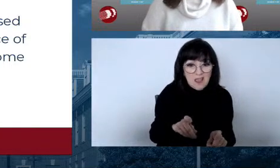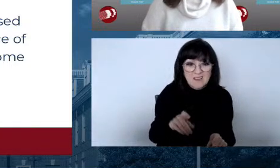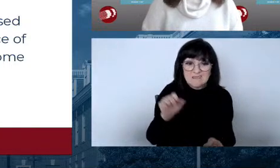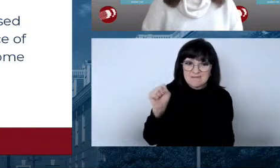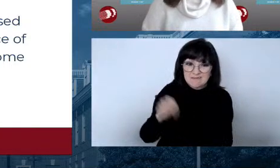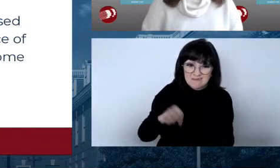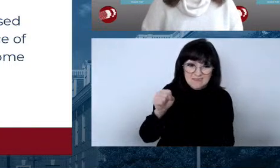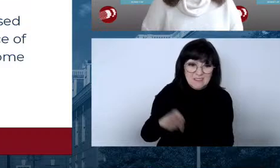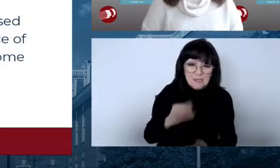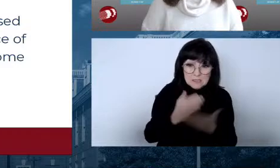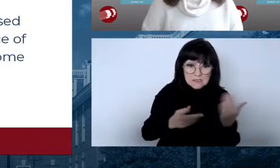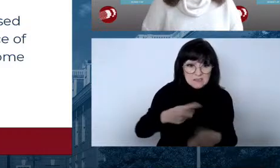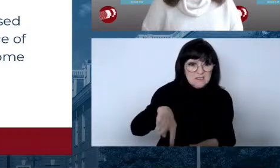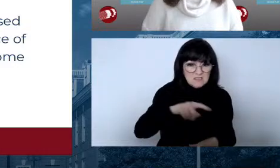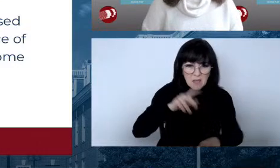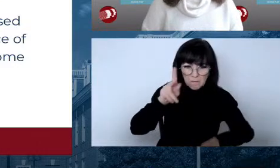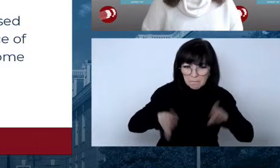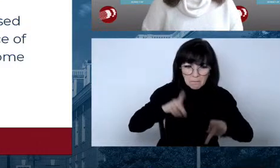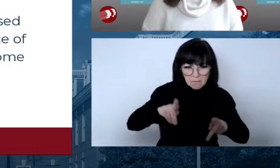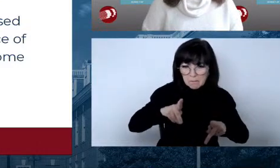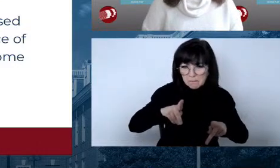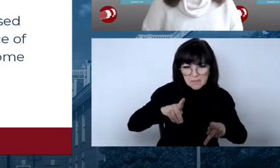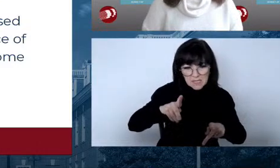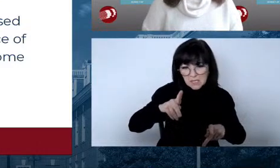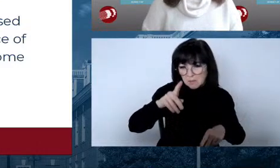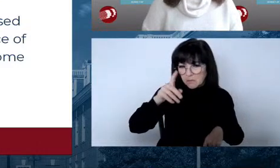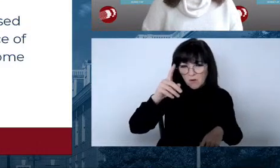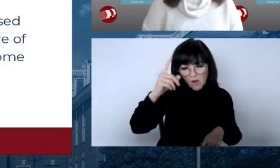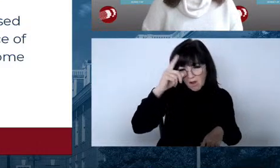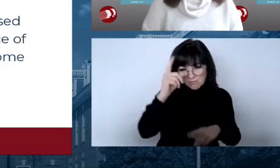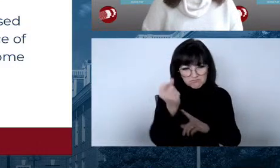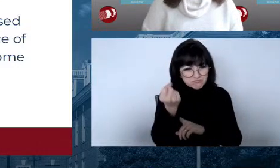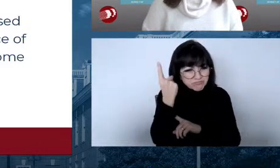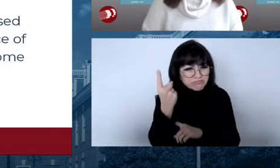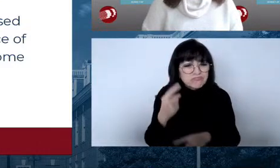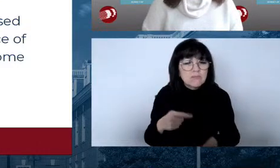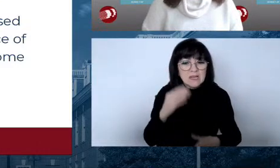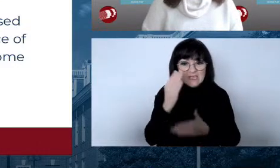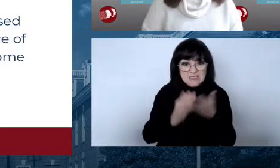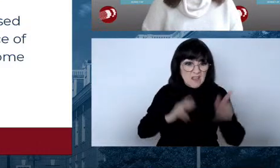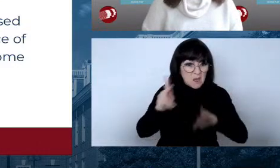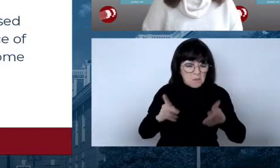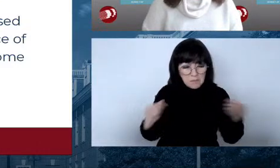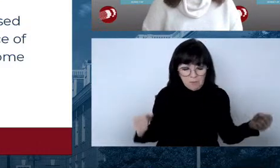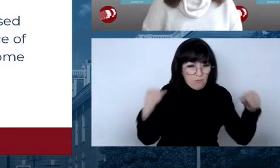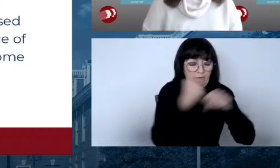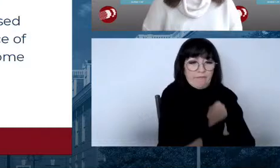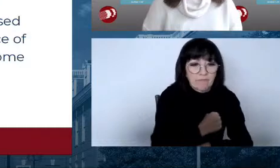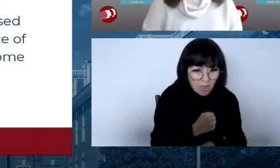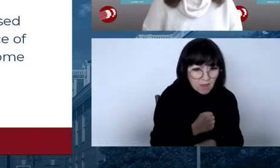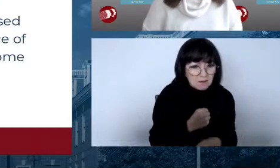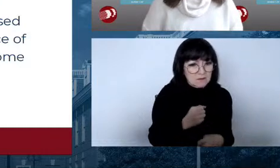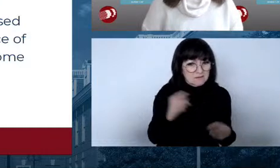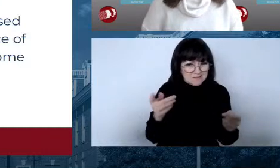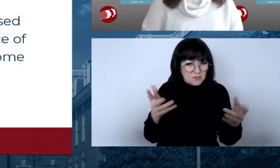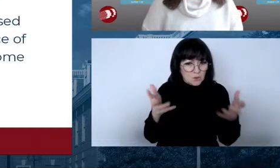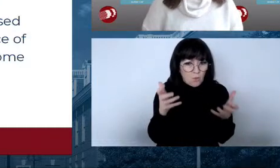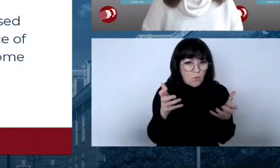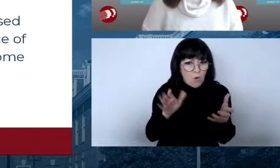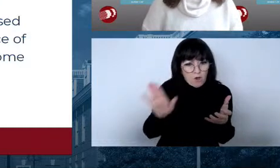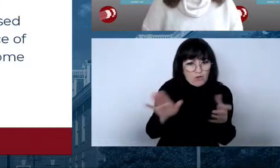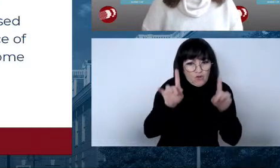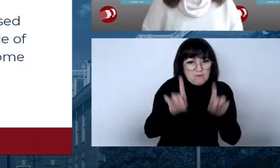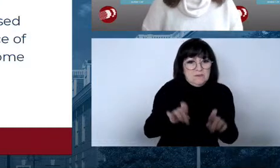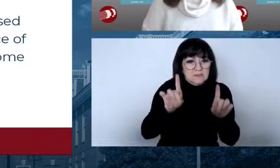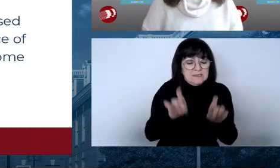cases, violence and belligerence by people who have sought testing. And so it has been a really